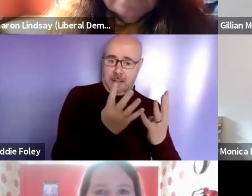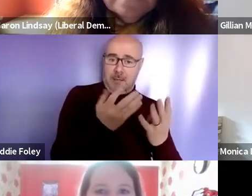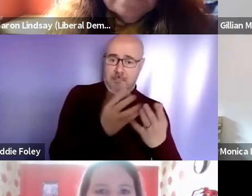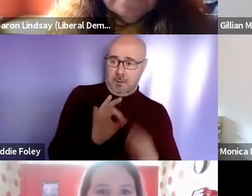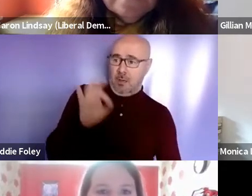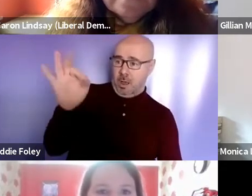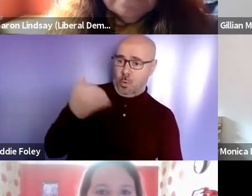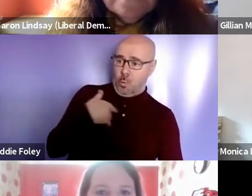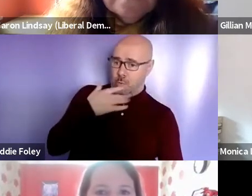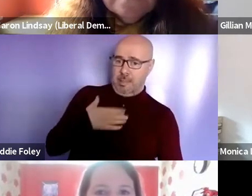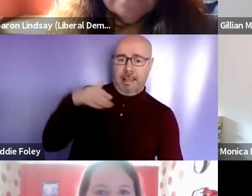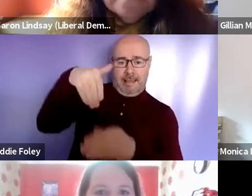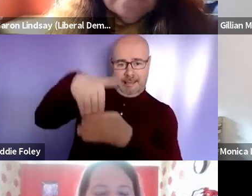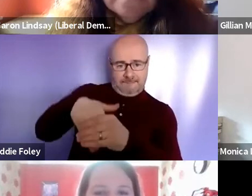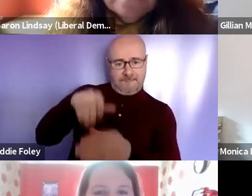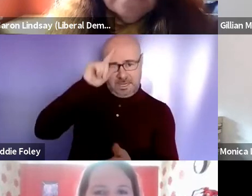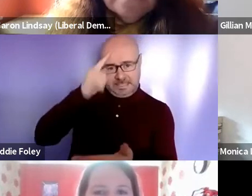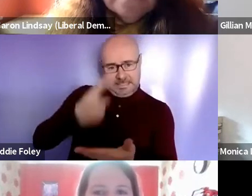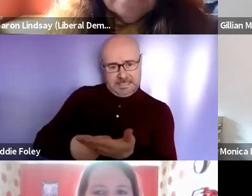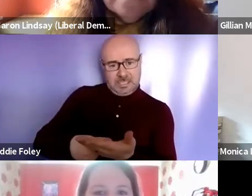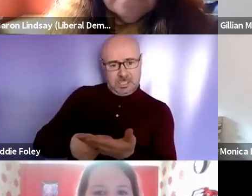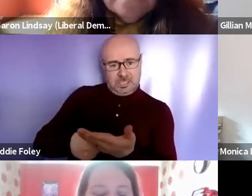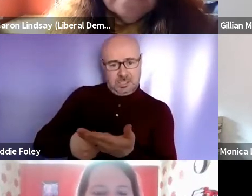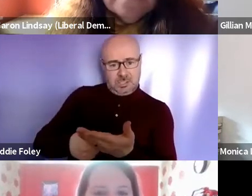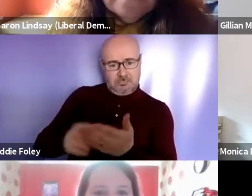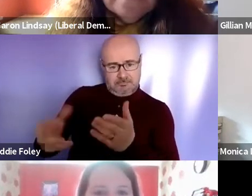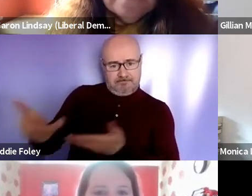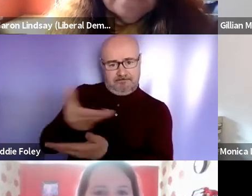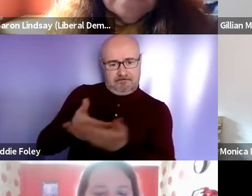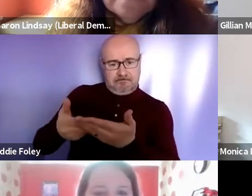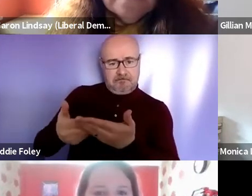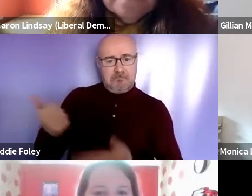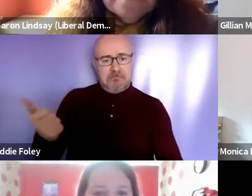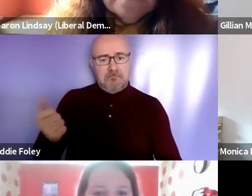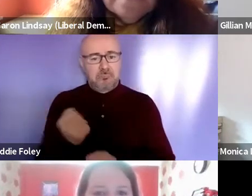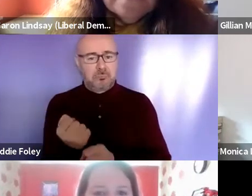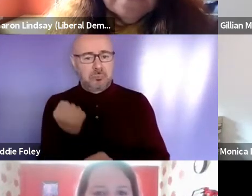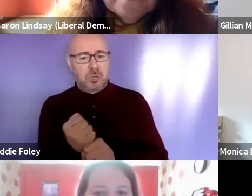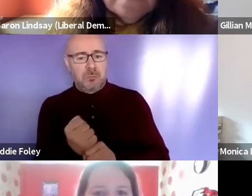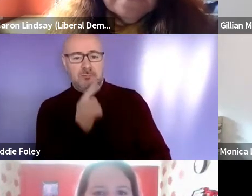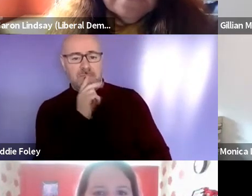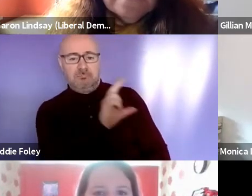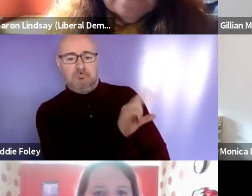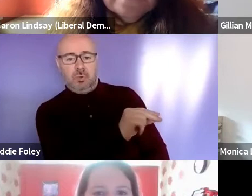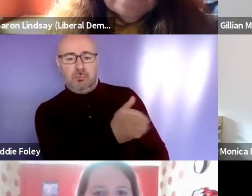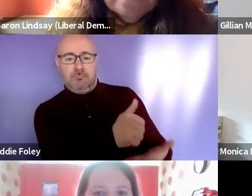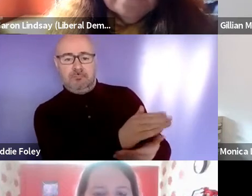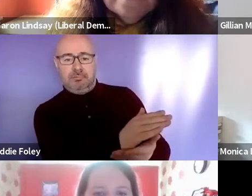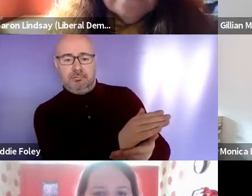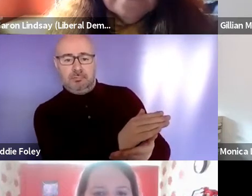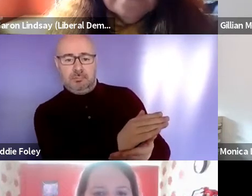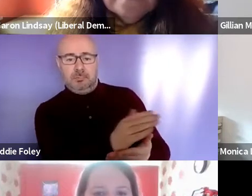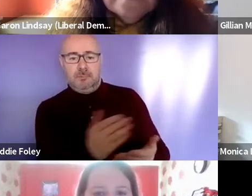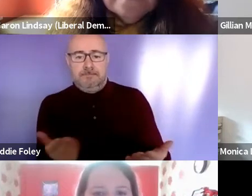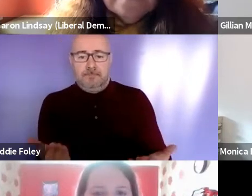out. Oh, okay, thank you. Would you like to put that question to one of our panel first, or are you going to leave it to me?